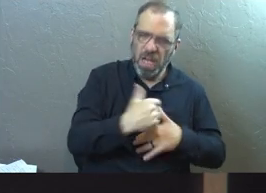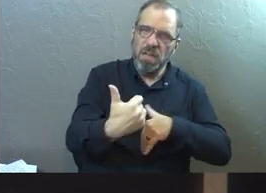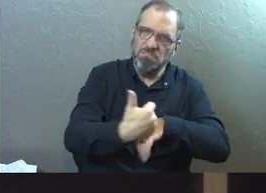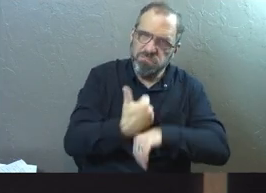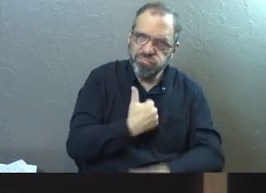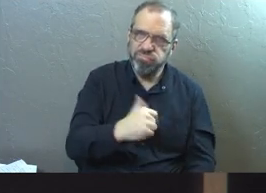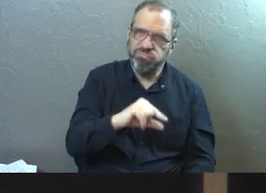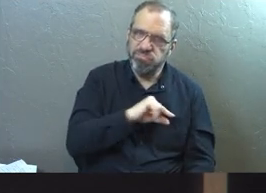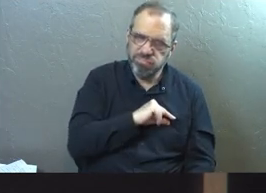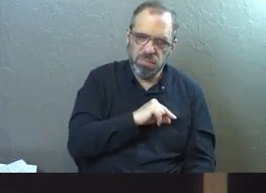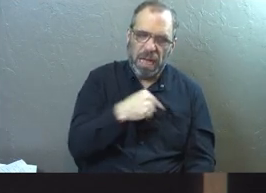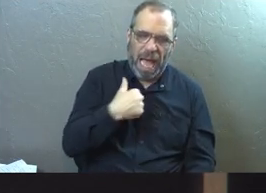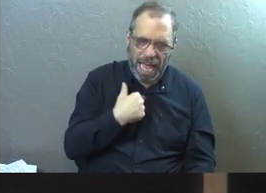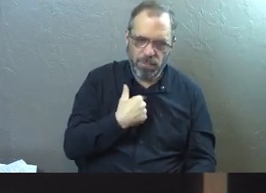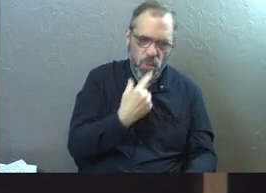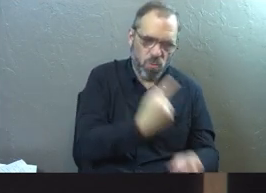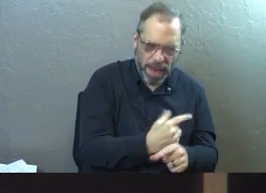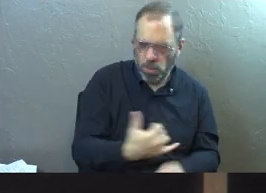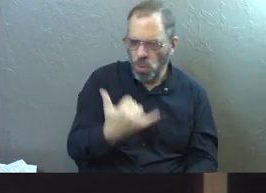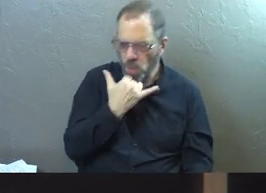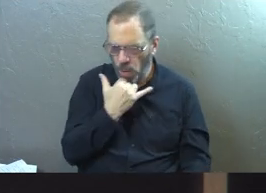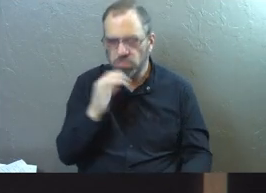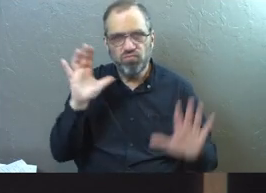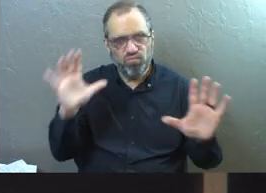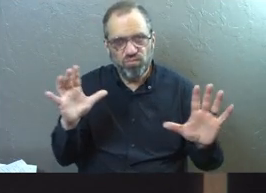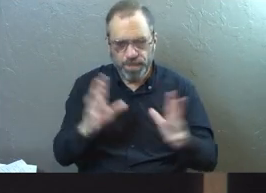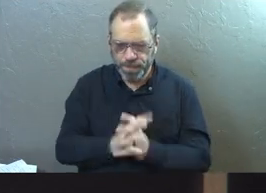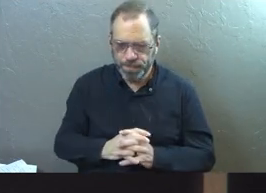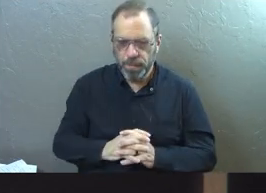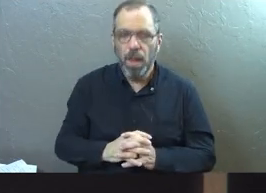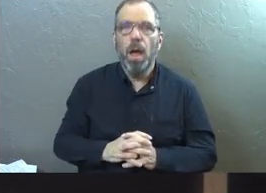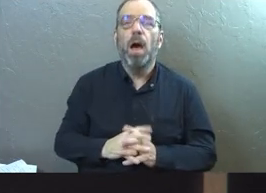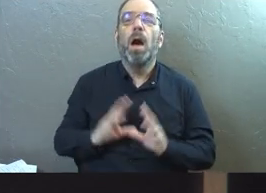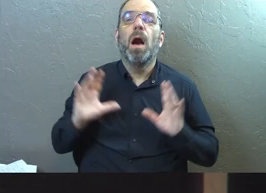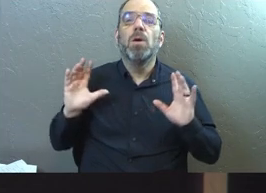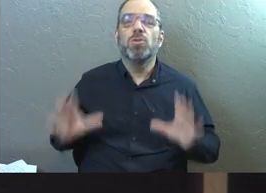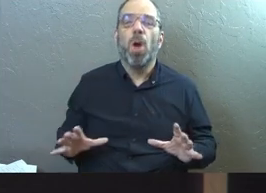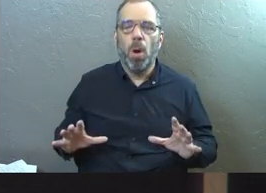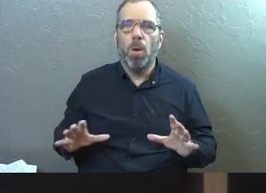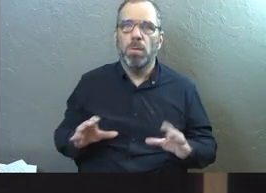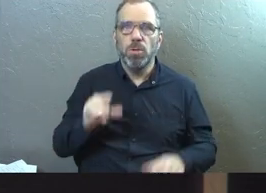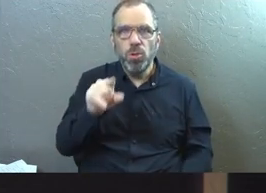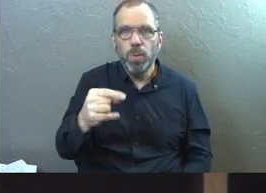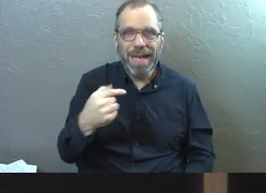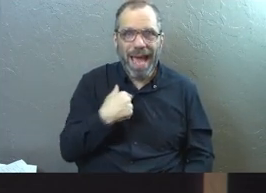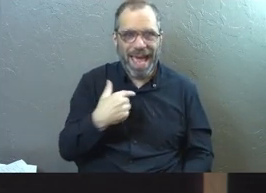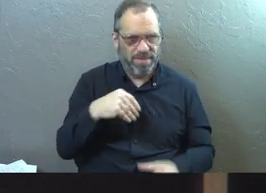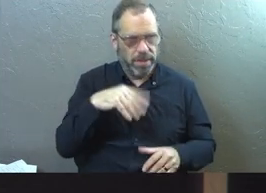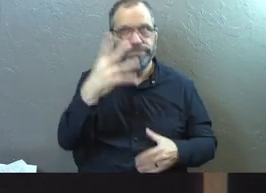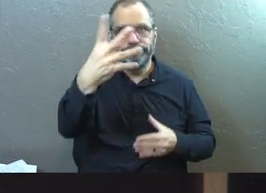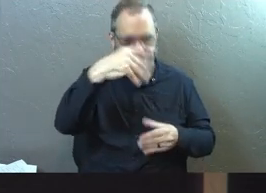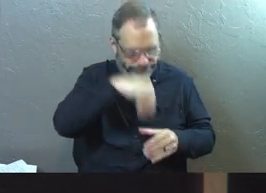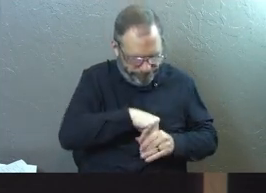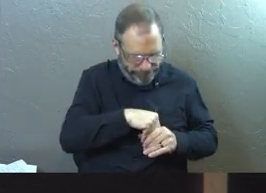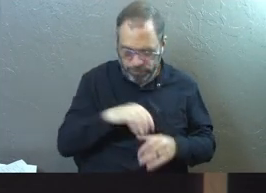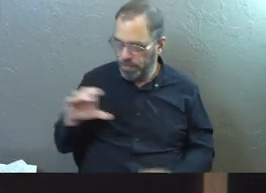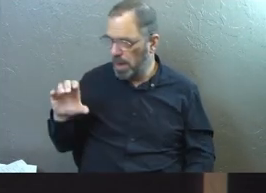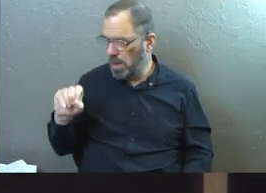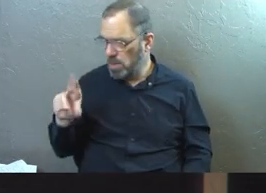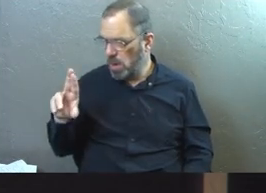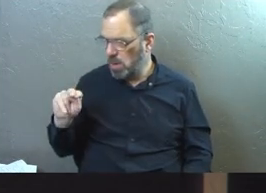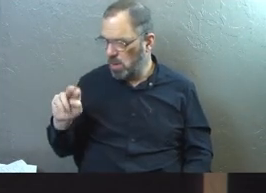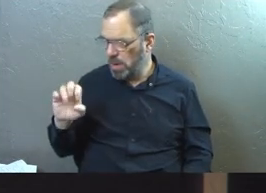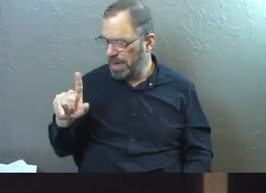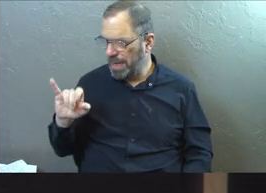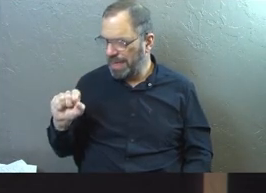them or tell them they're doing right. So he had this within him like we all do, but Cornelius needed